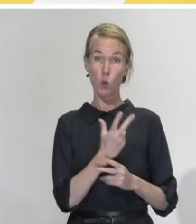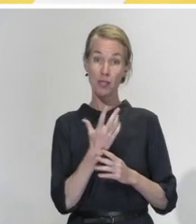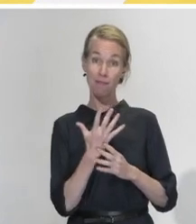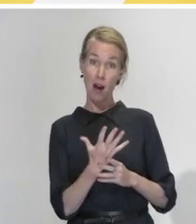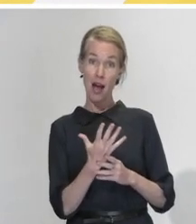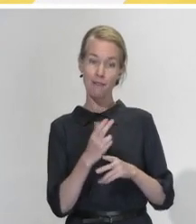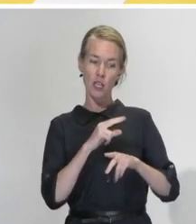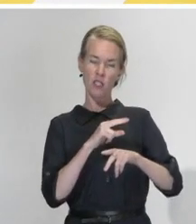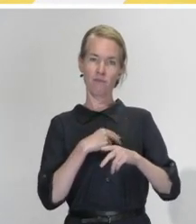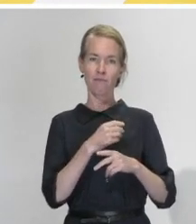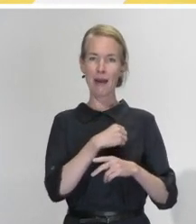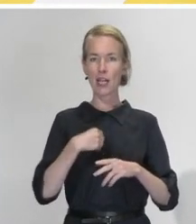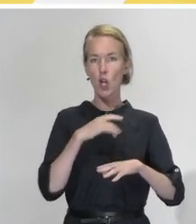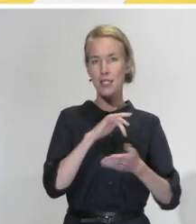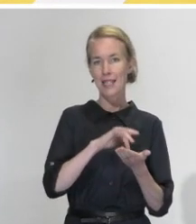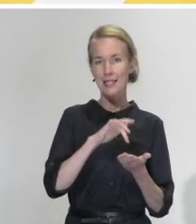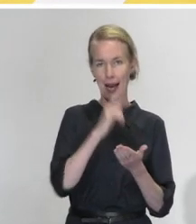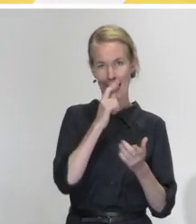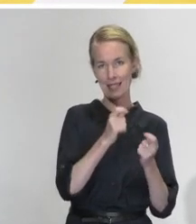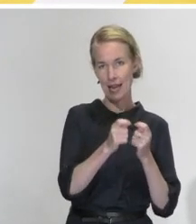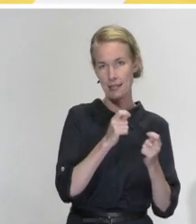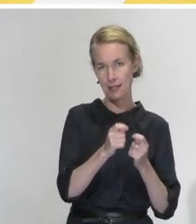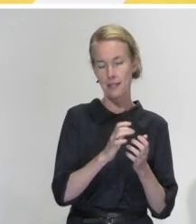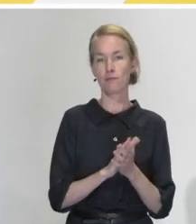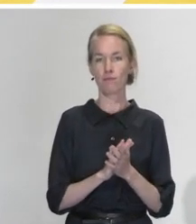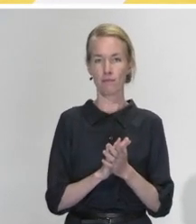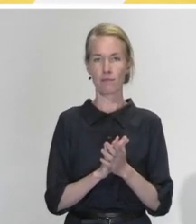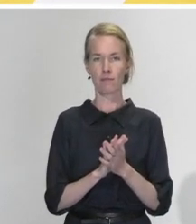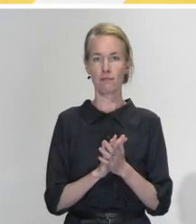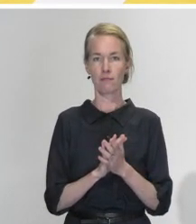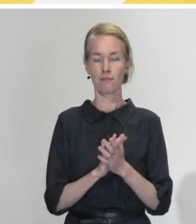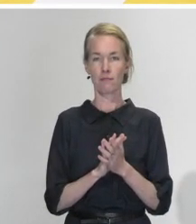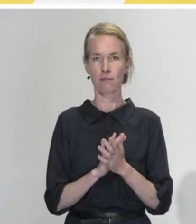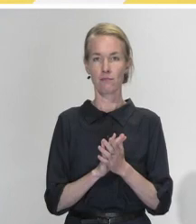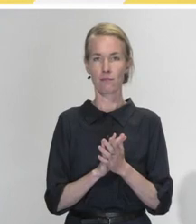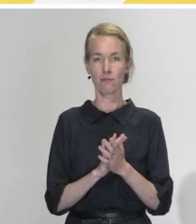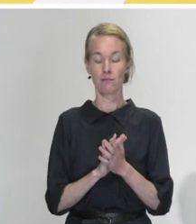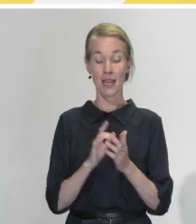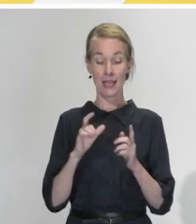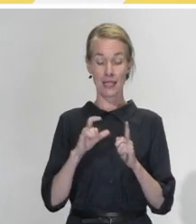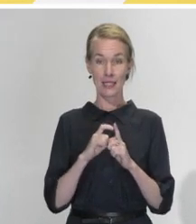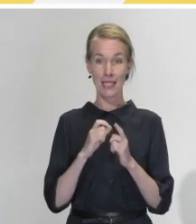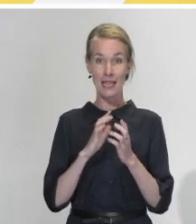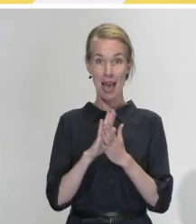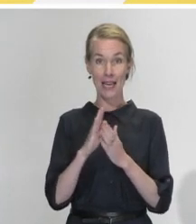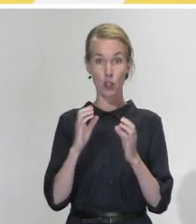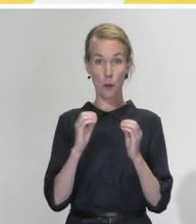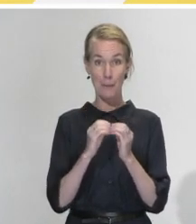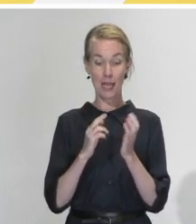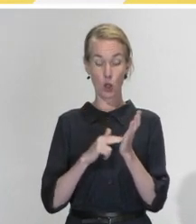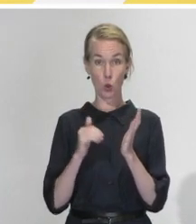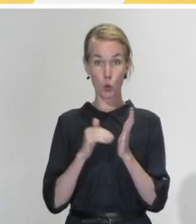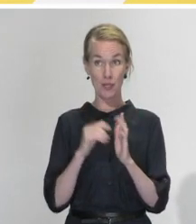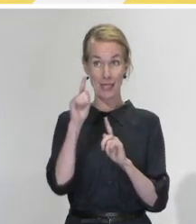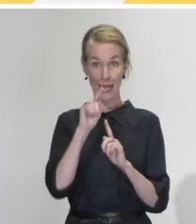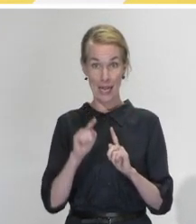centres set up to handle testing for COVID-19. We've asked all DHBs to set up their and start running